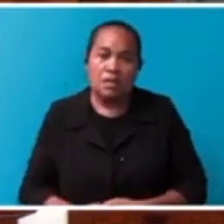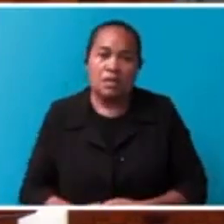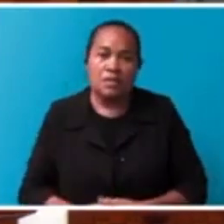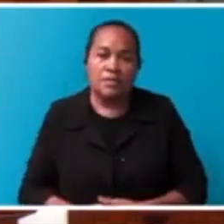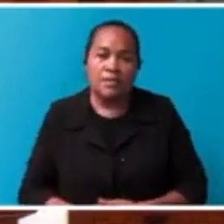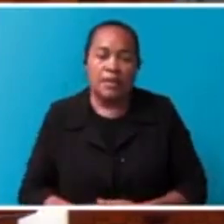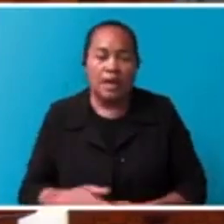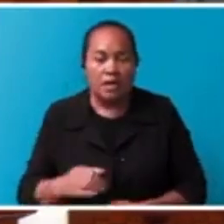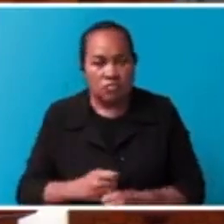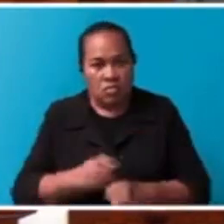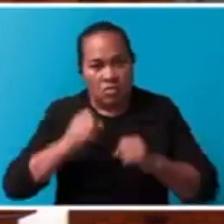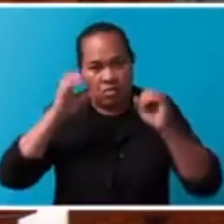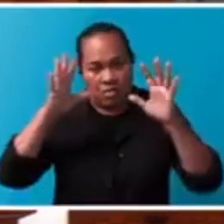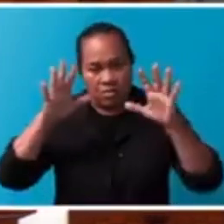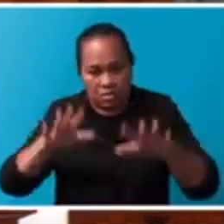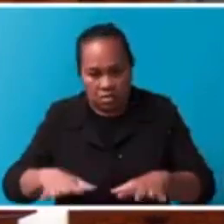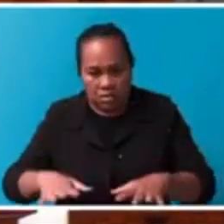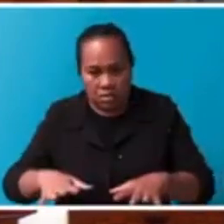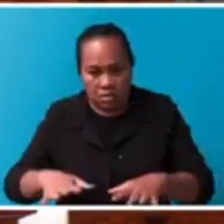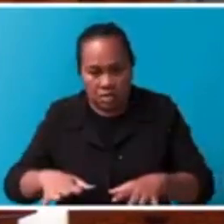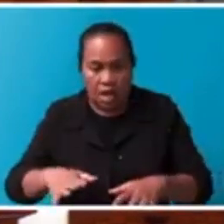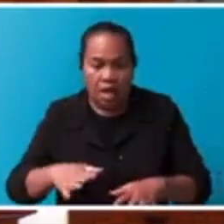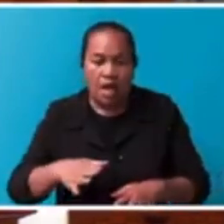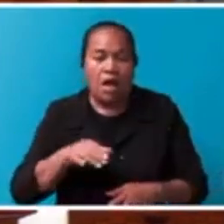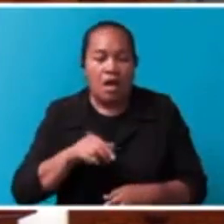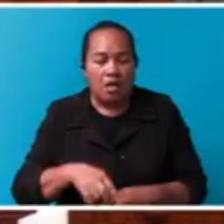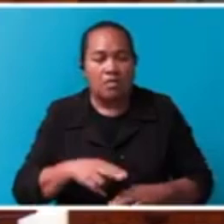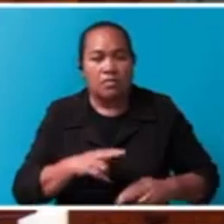May God bless our beloved nations.